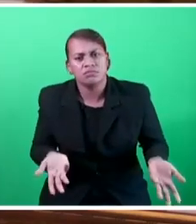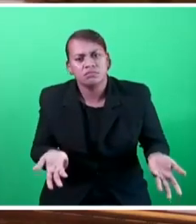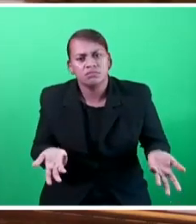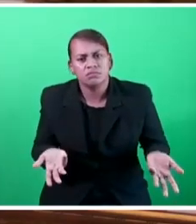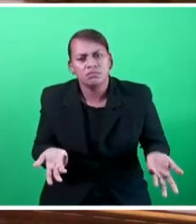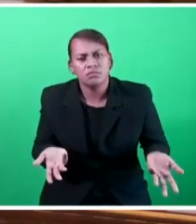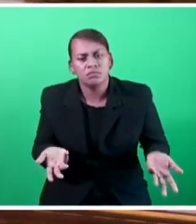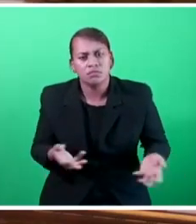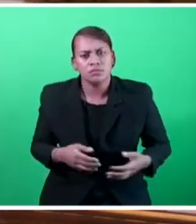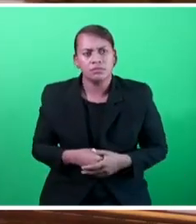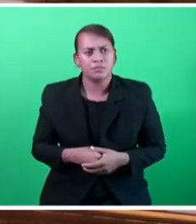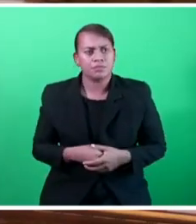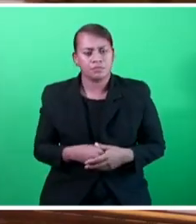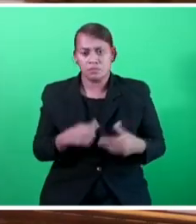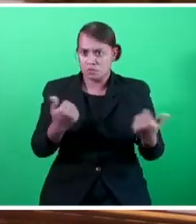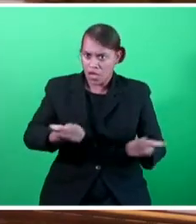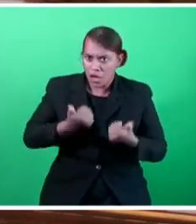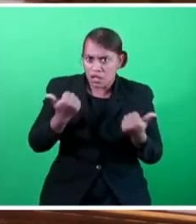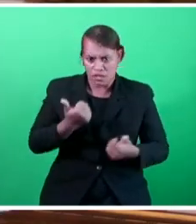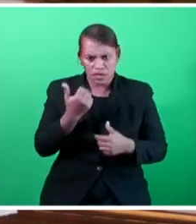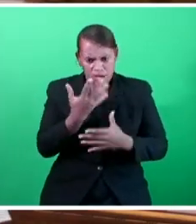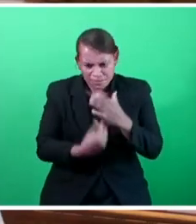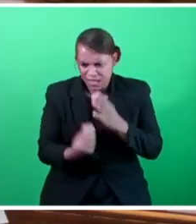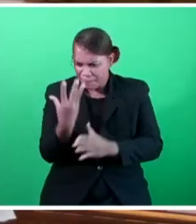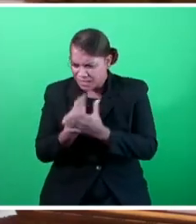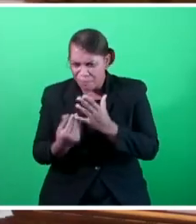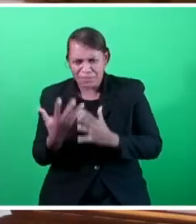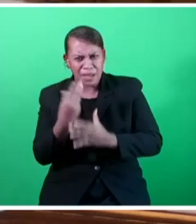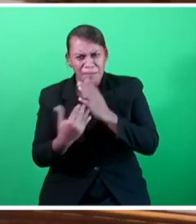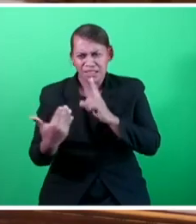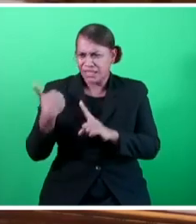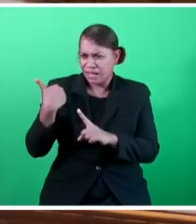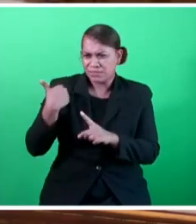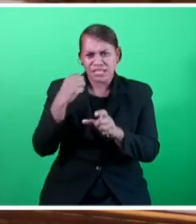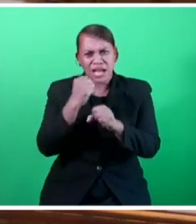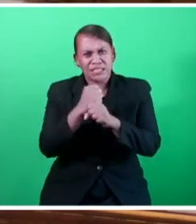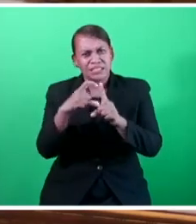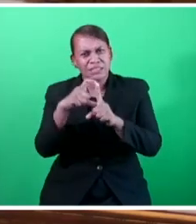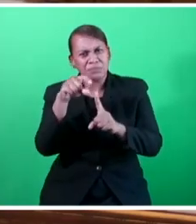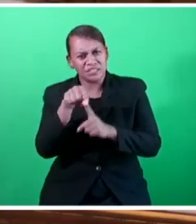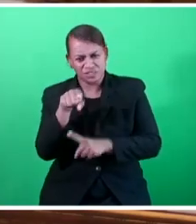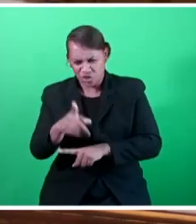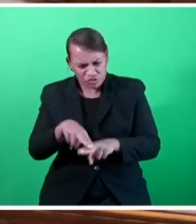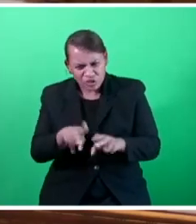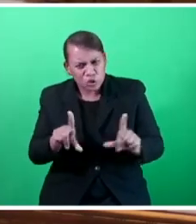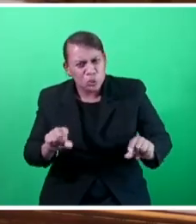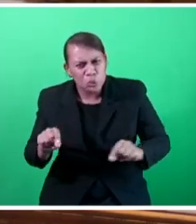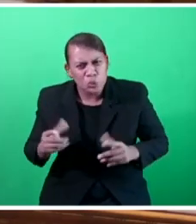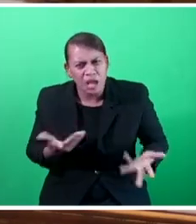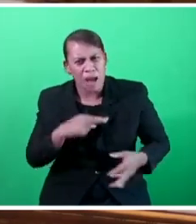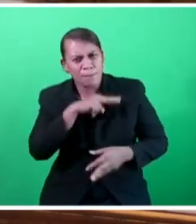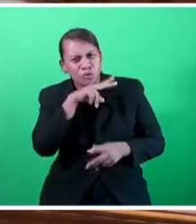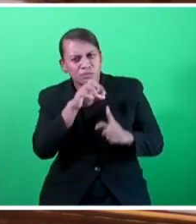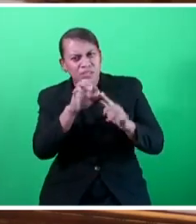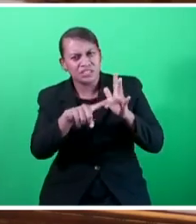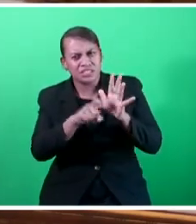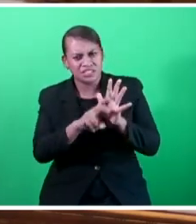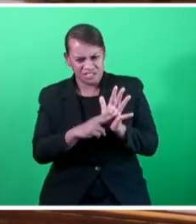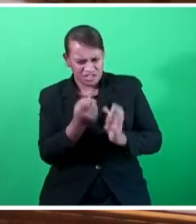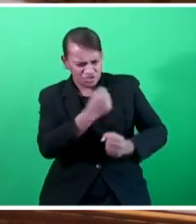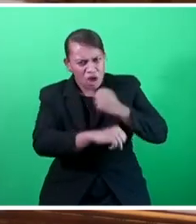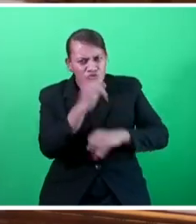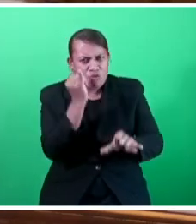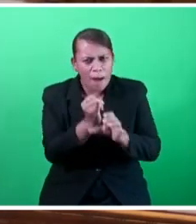would Fiji then criminalize the consumption of pornography? Would you propose locking up any of your supporters who